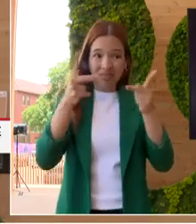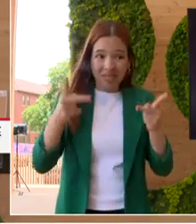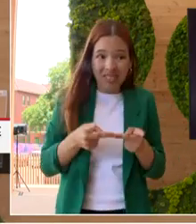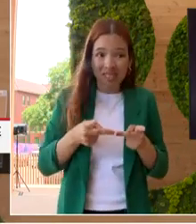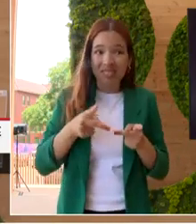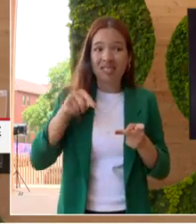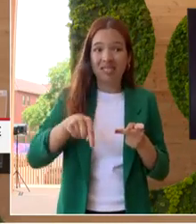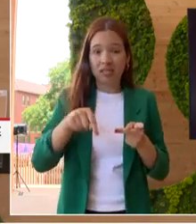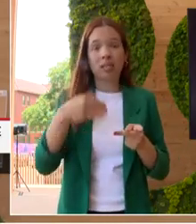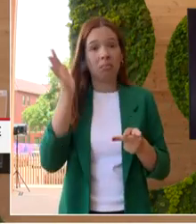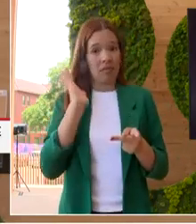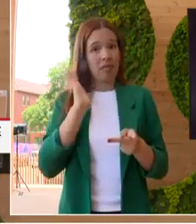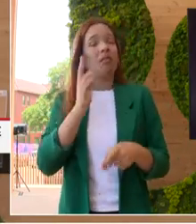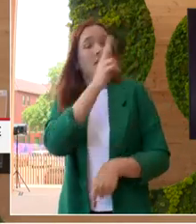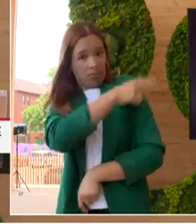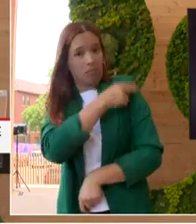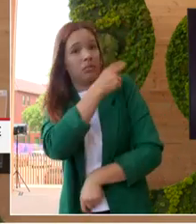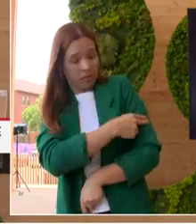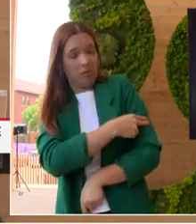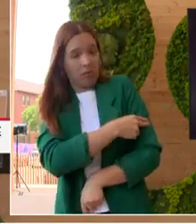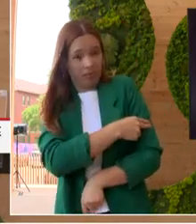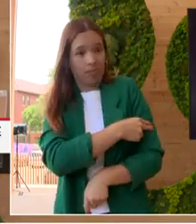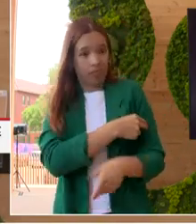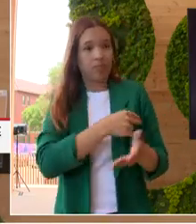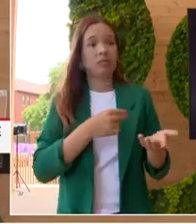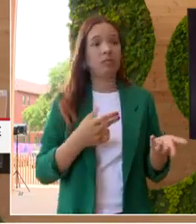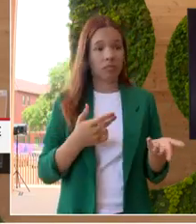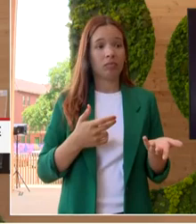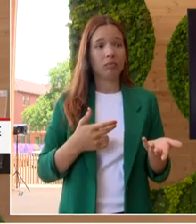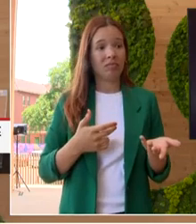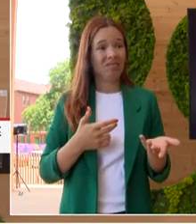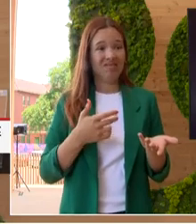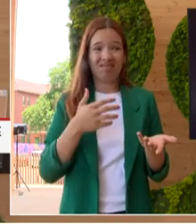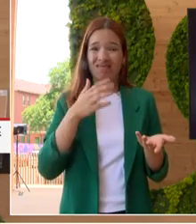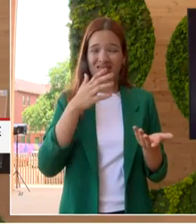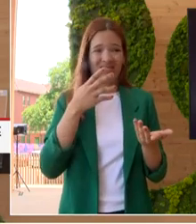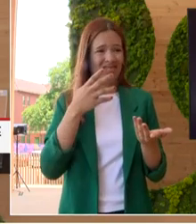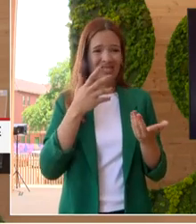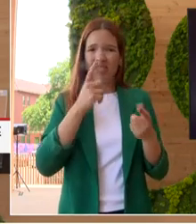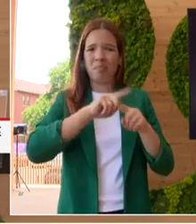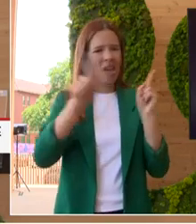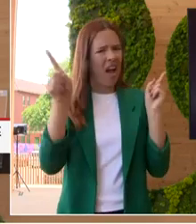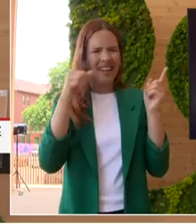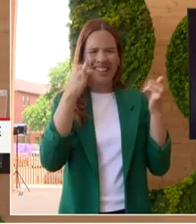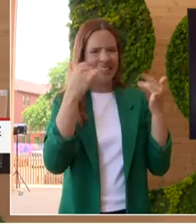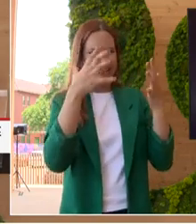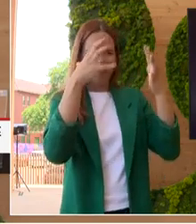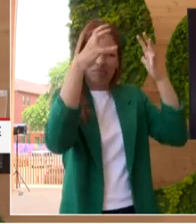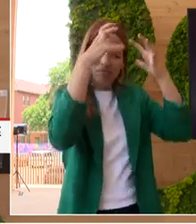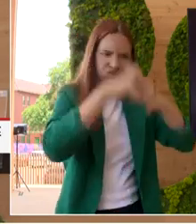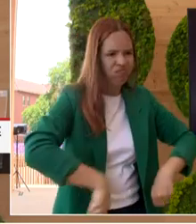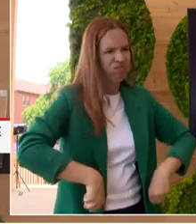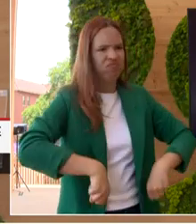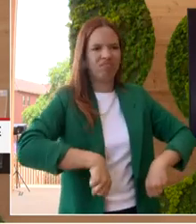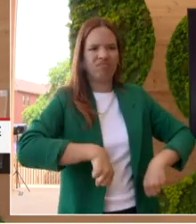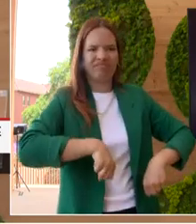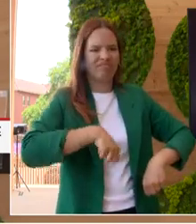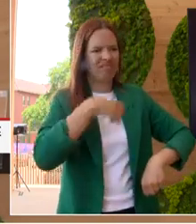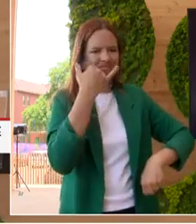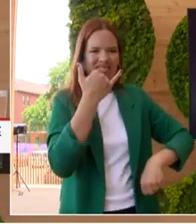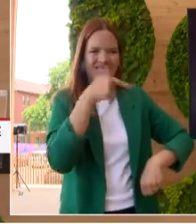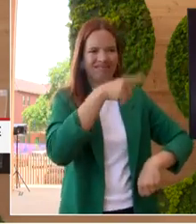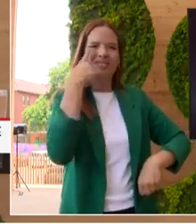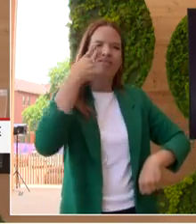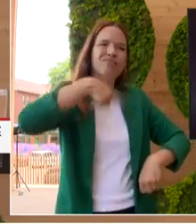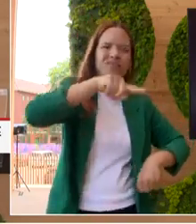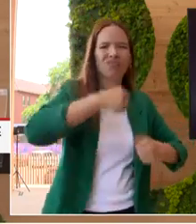ended with court-ordered deinstitutionalization because of the maltreatment of its residents, which numbered more than 15,000